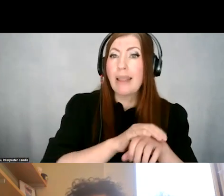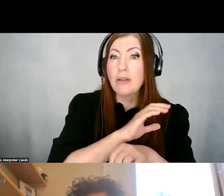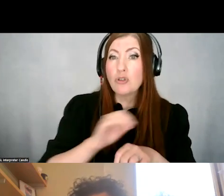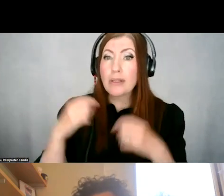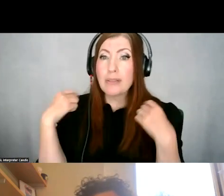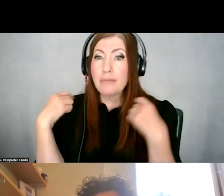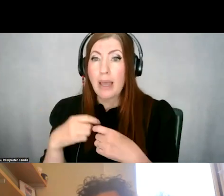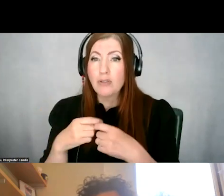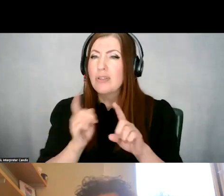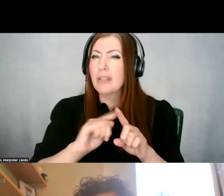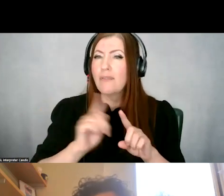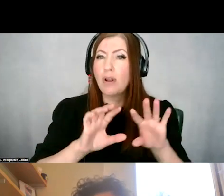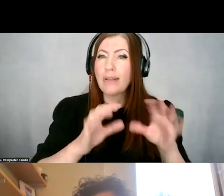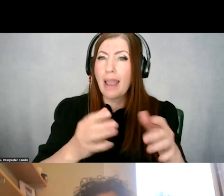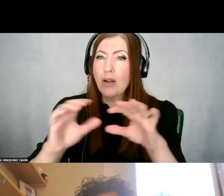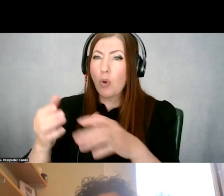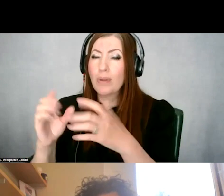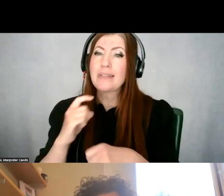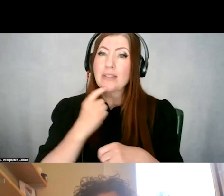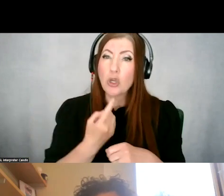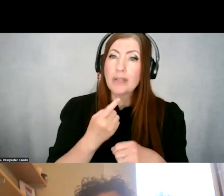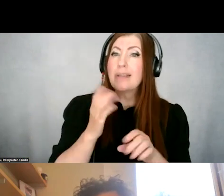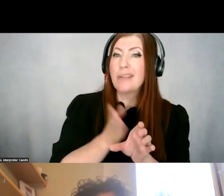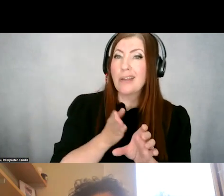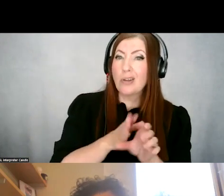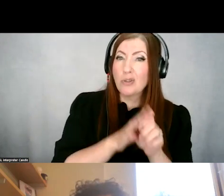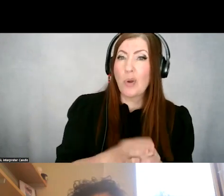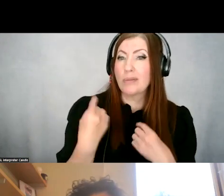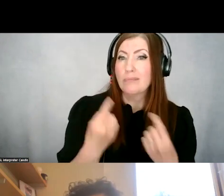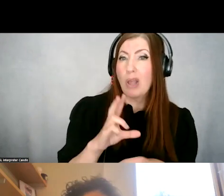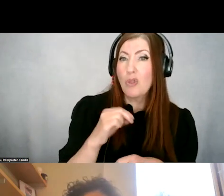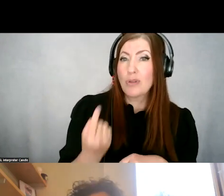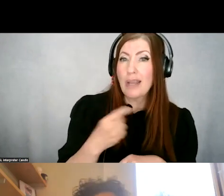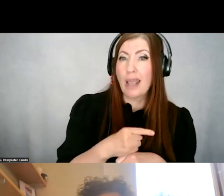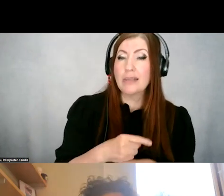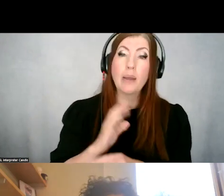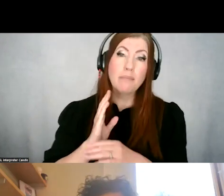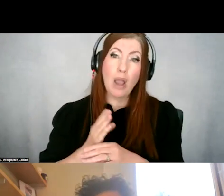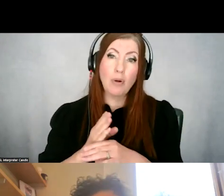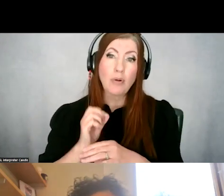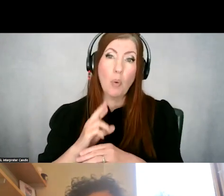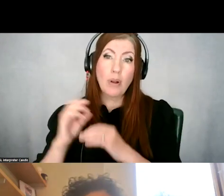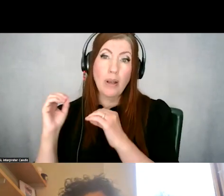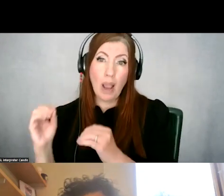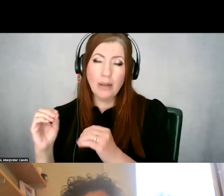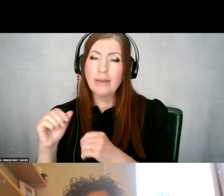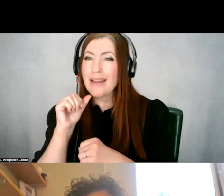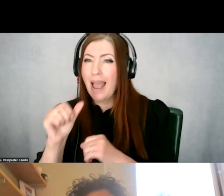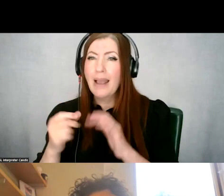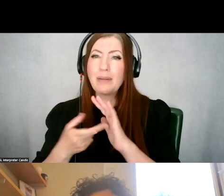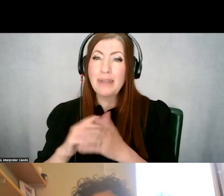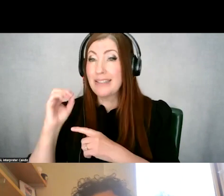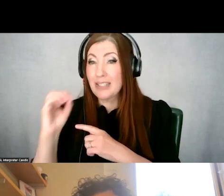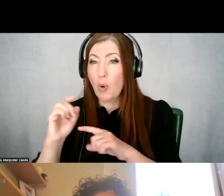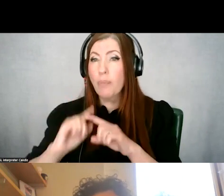in categories of serious psychological distress in the past 30 days, moderate or none, which doesn't mean 0, it means a score less than 11, in the